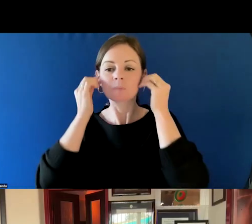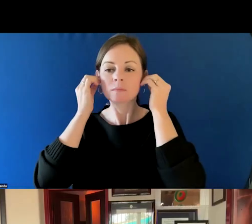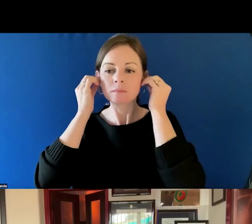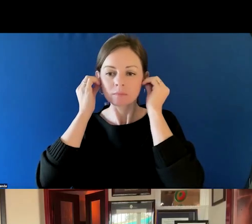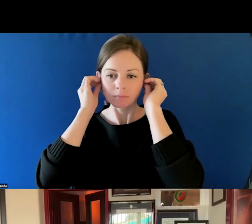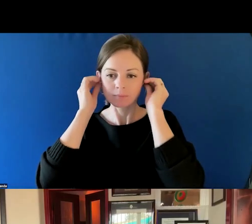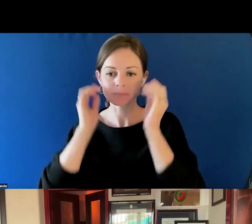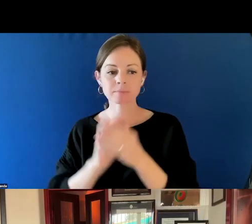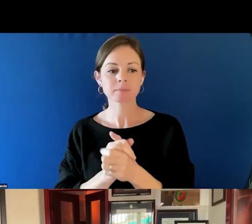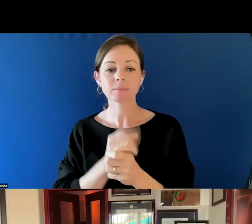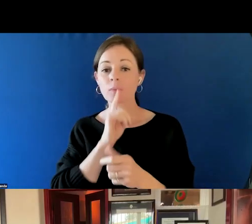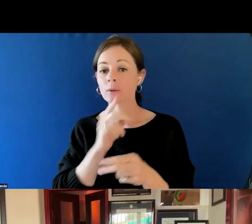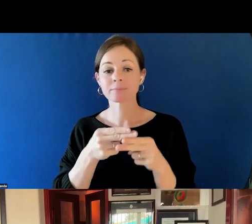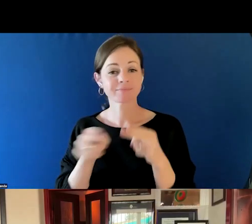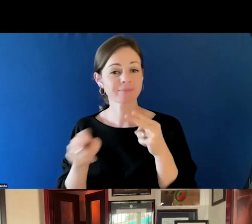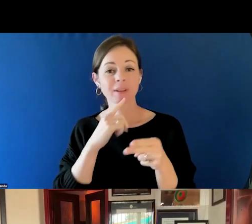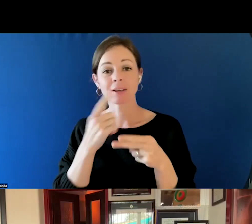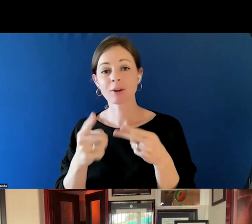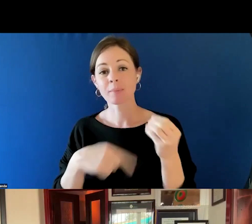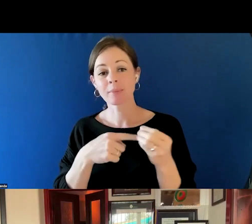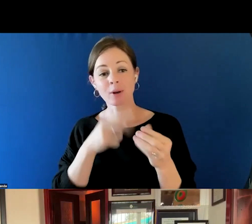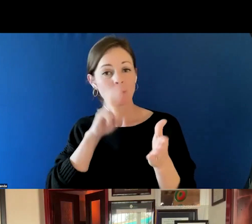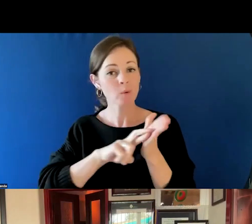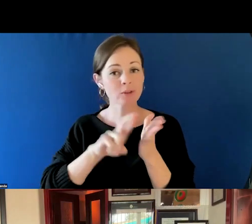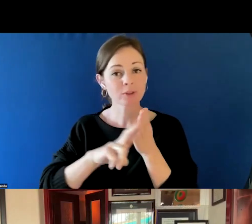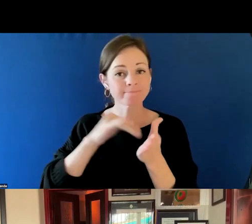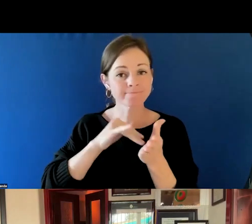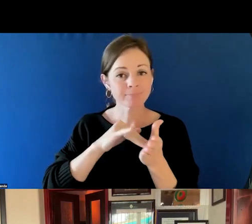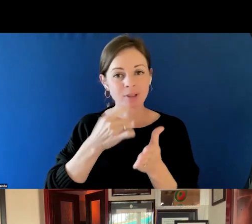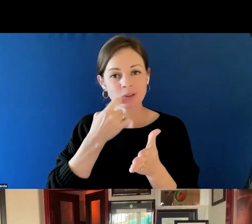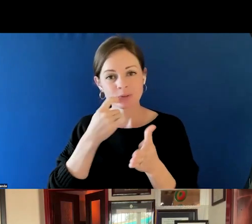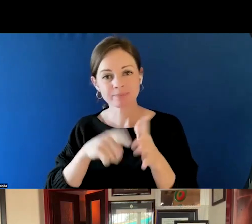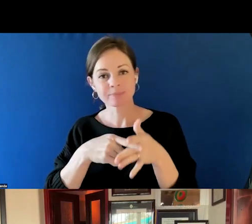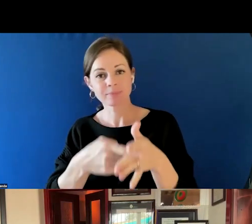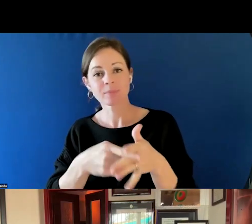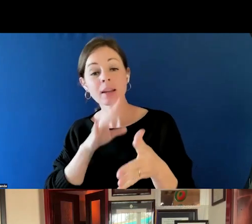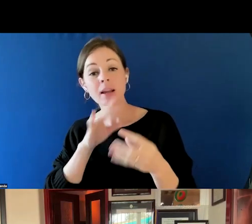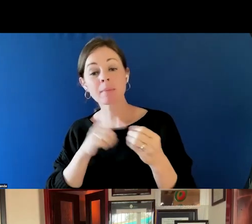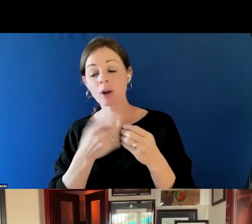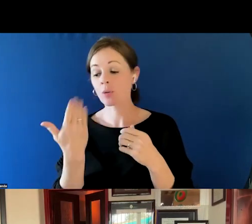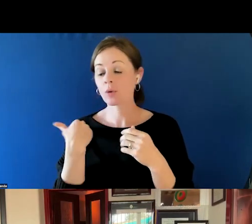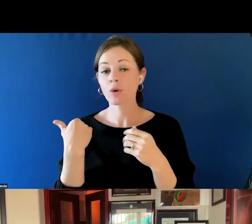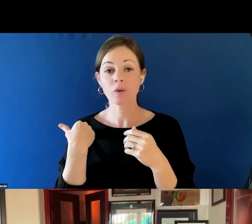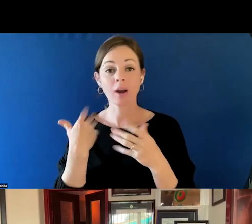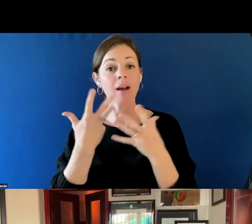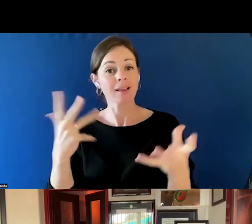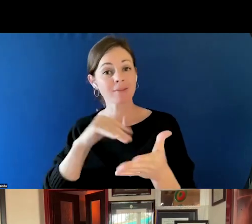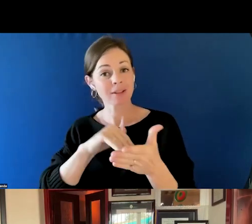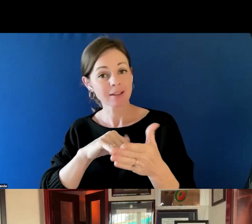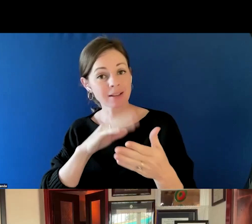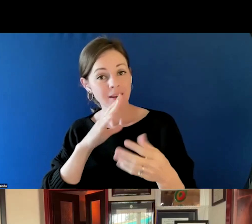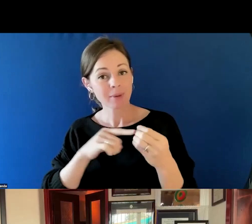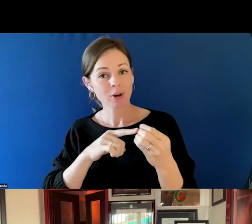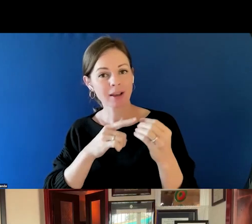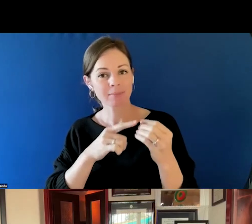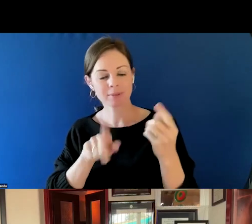And just real briefly to tell you about a research study that just came out. So as we talked about before, like a lot of studies talk about an individual program